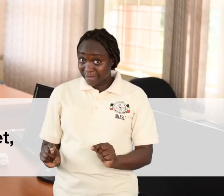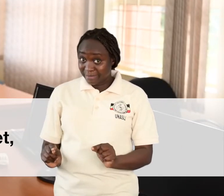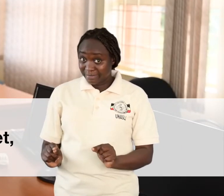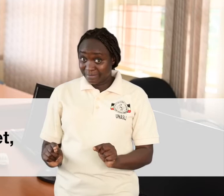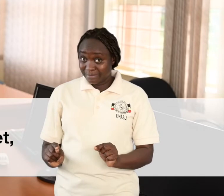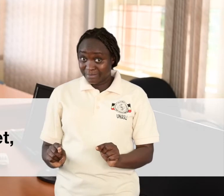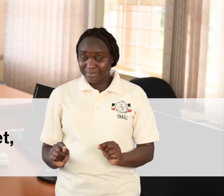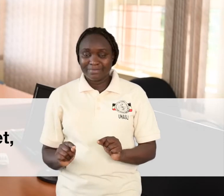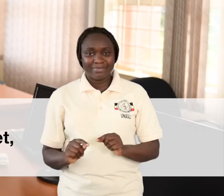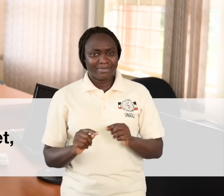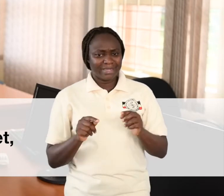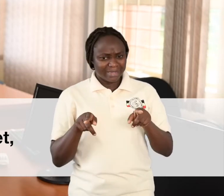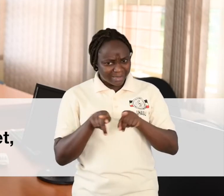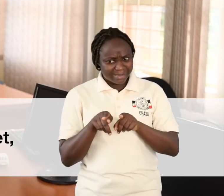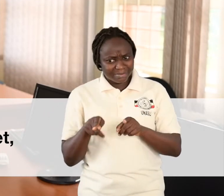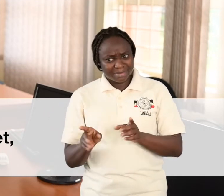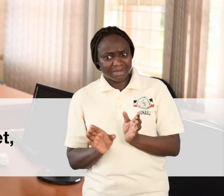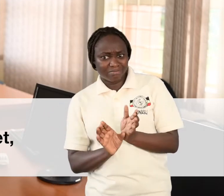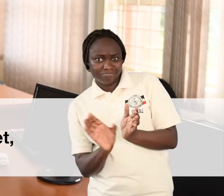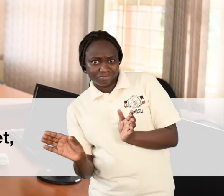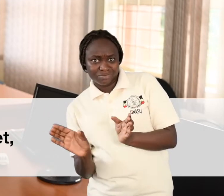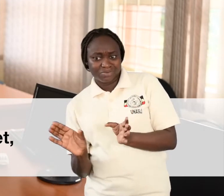That is also a subset.